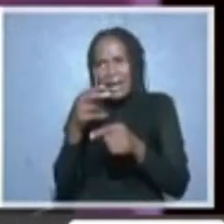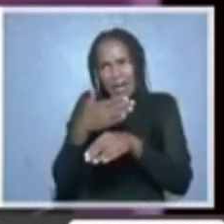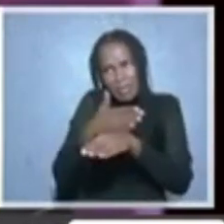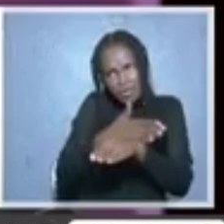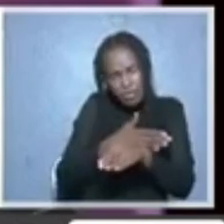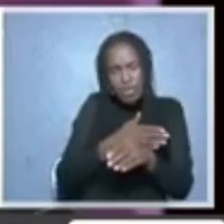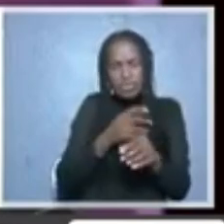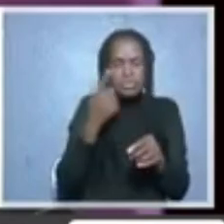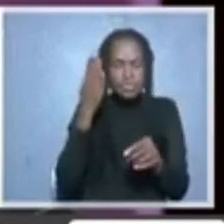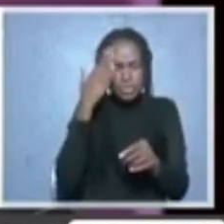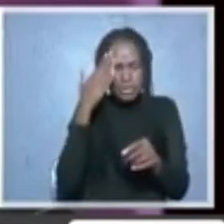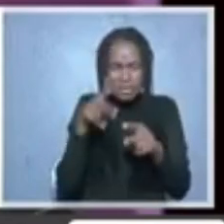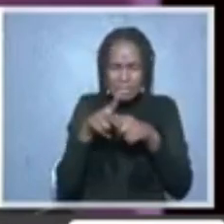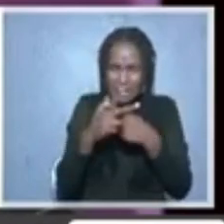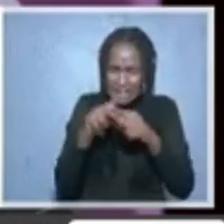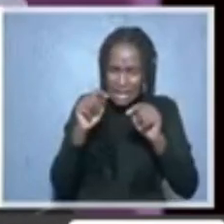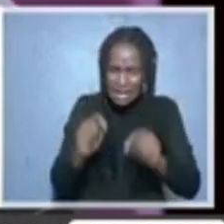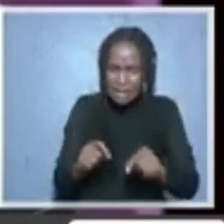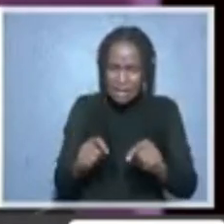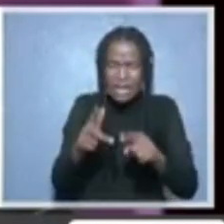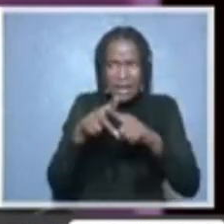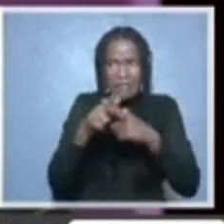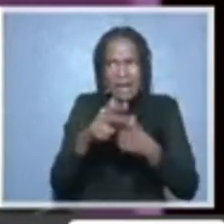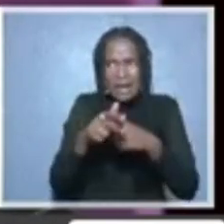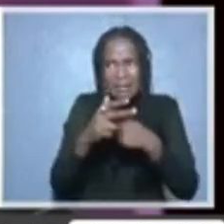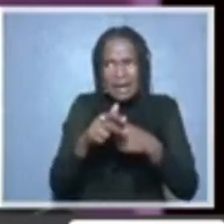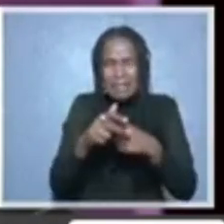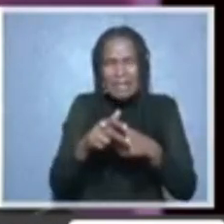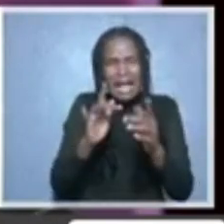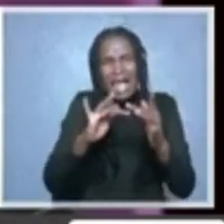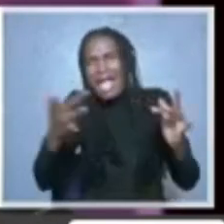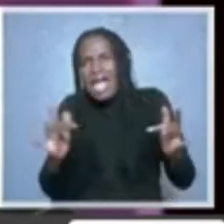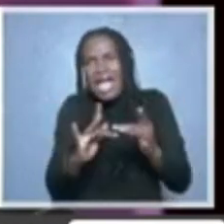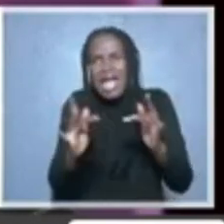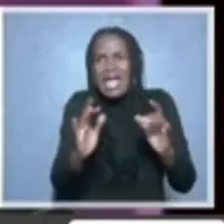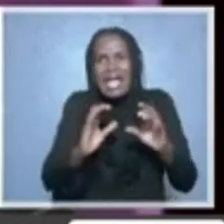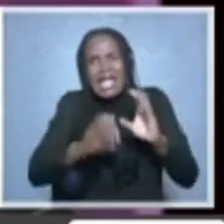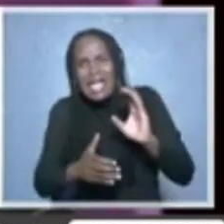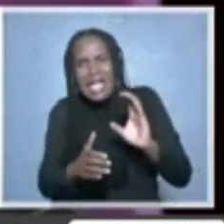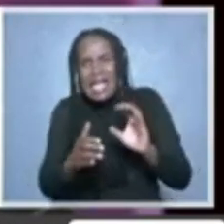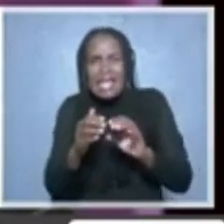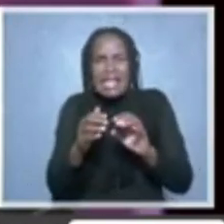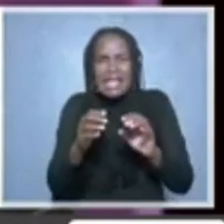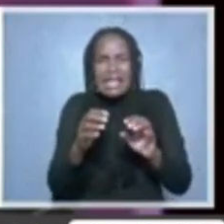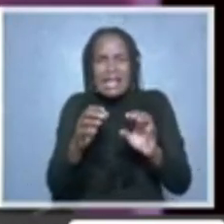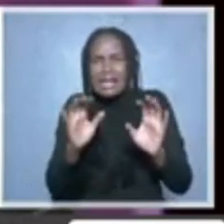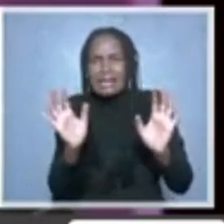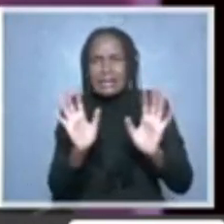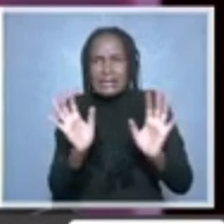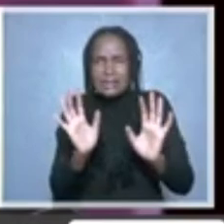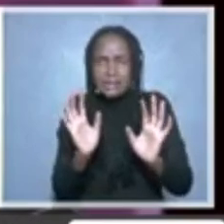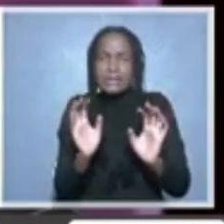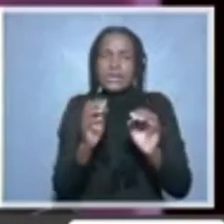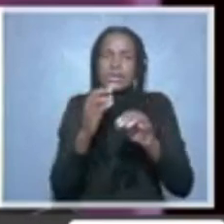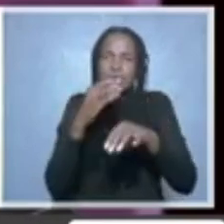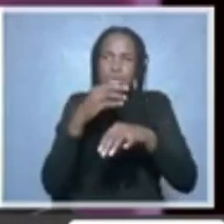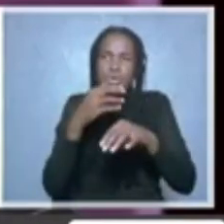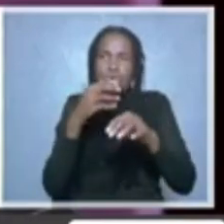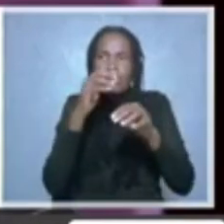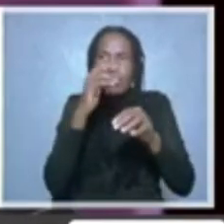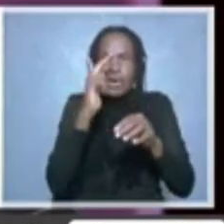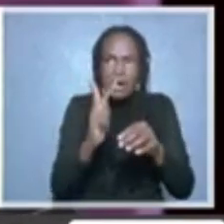a relay perspective, that it happens without fail. So my teams, technically, the producers, the